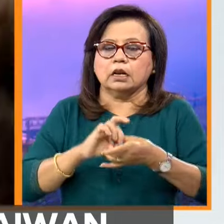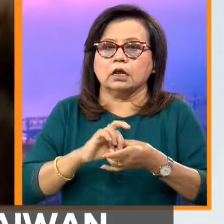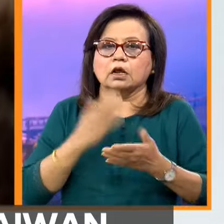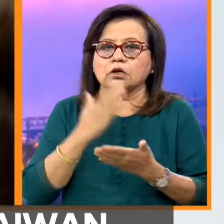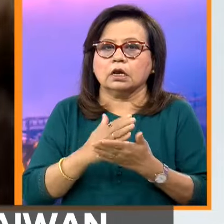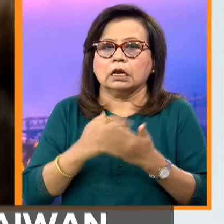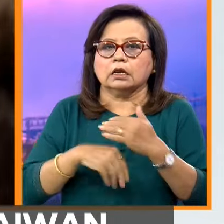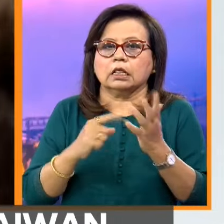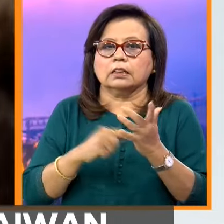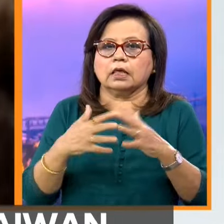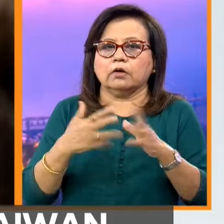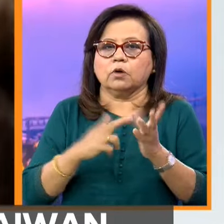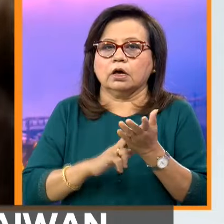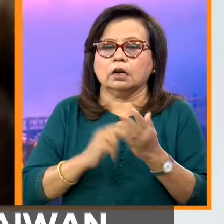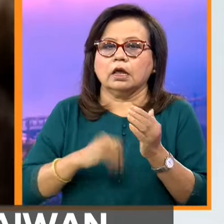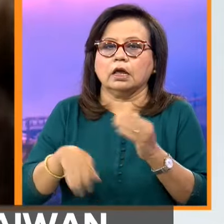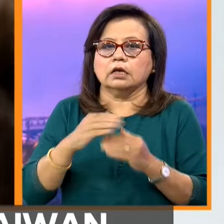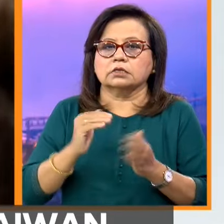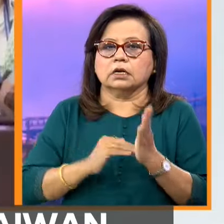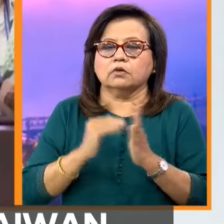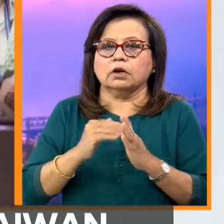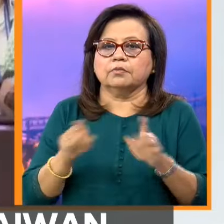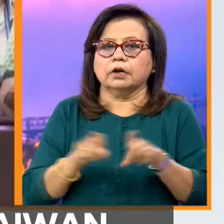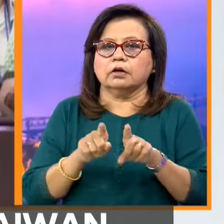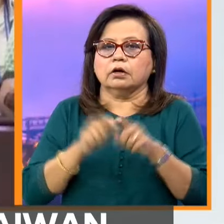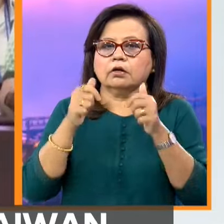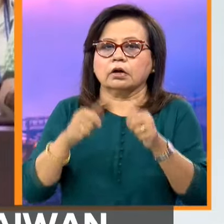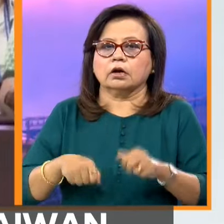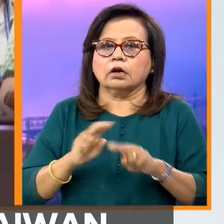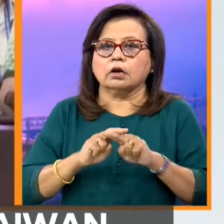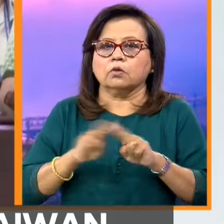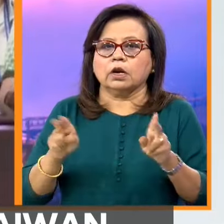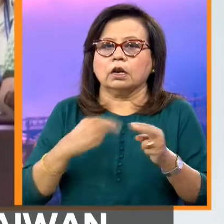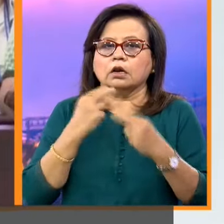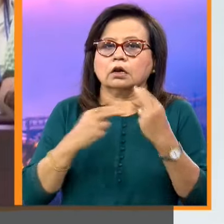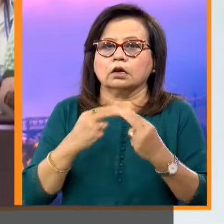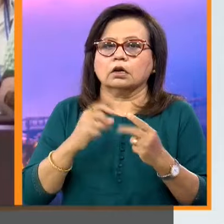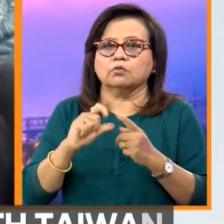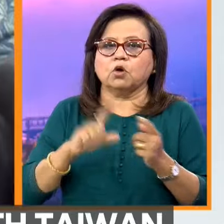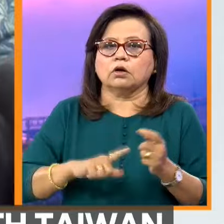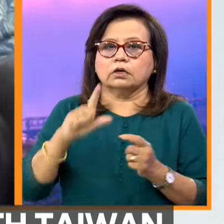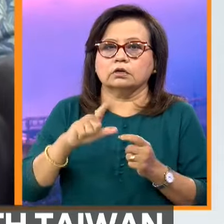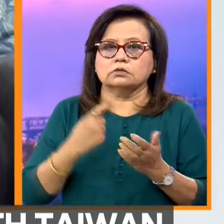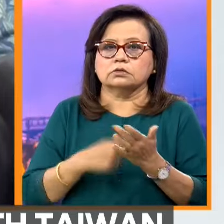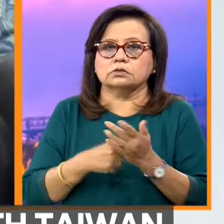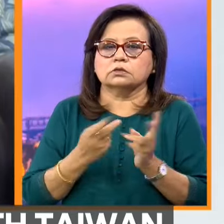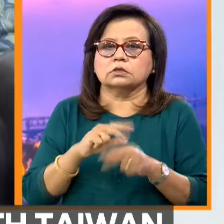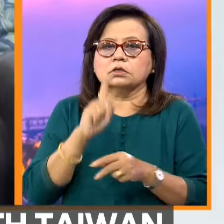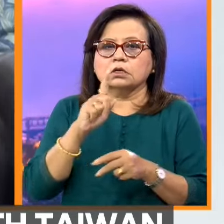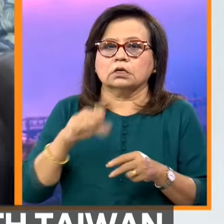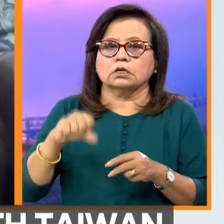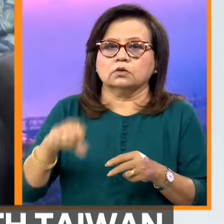to stop treating Taiwan as a partner. In a final communique, the bloc leaders reaffirmed